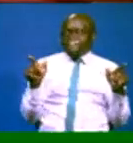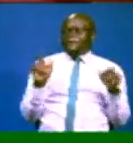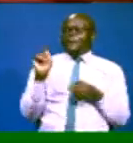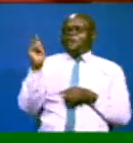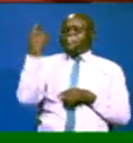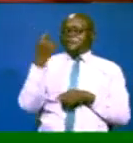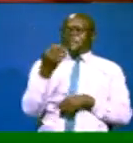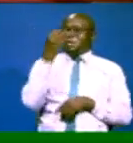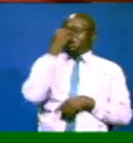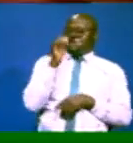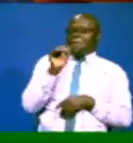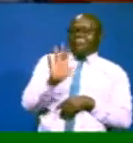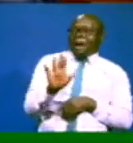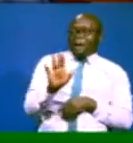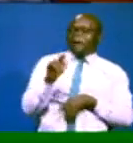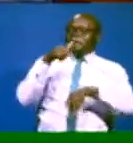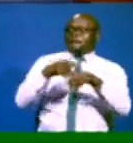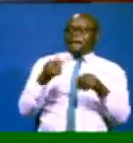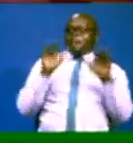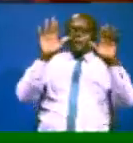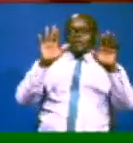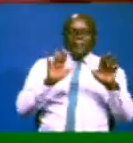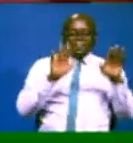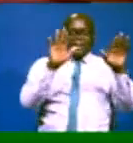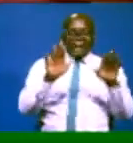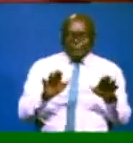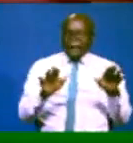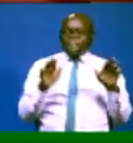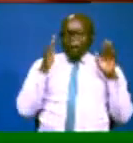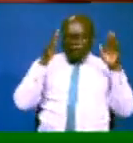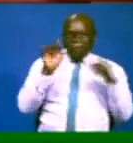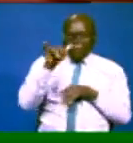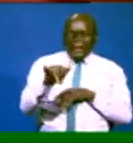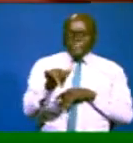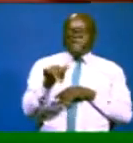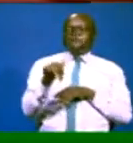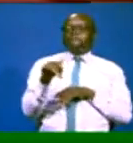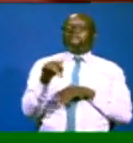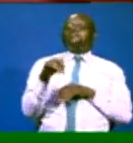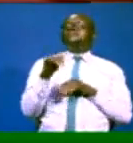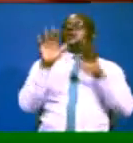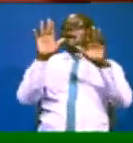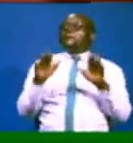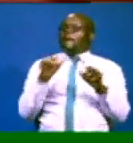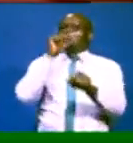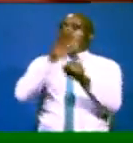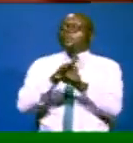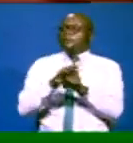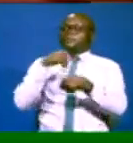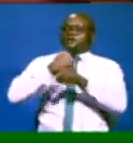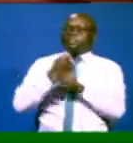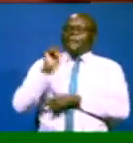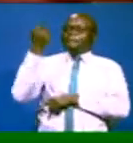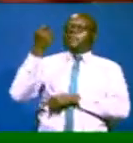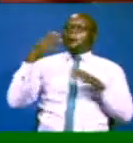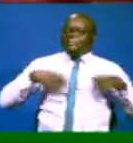William Ruto, when he was campaigning, he sticks to that script and make the people of Kenya have